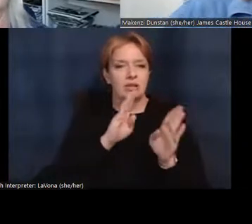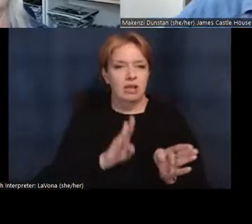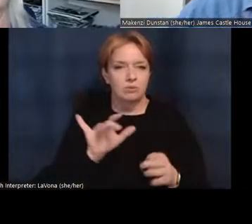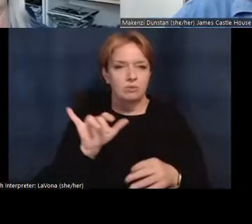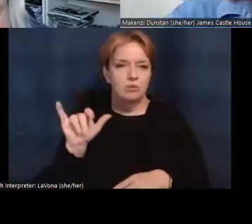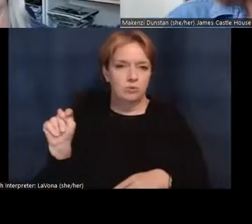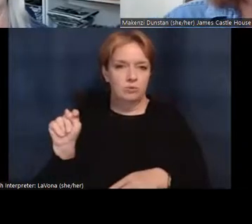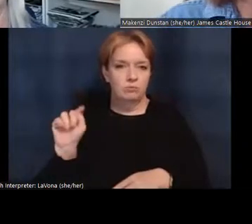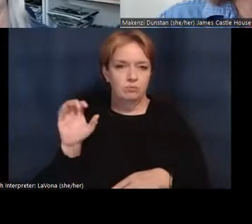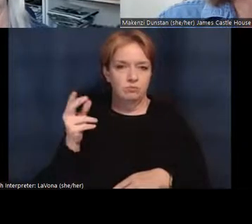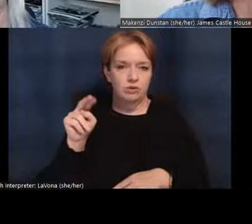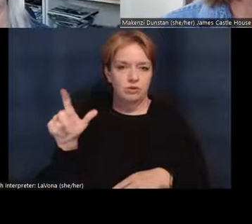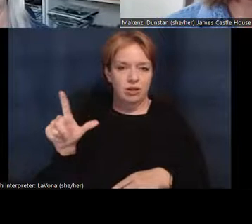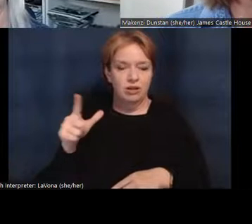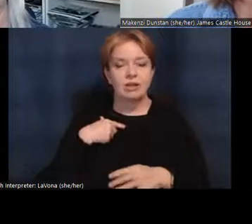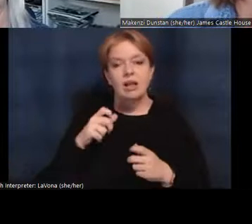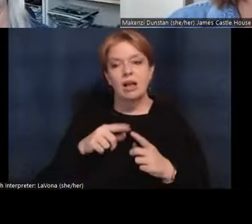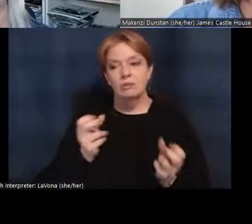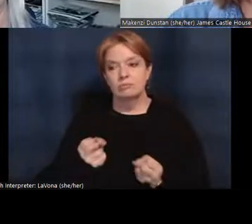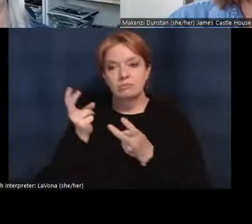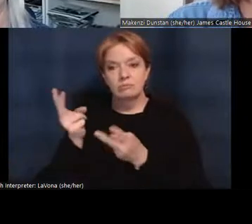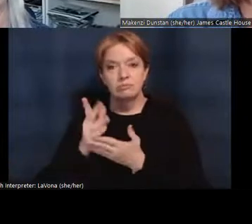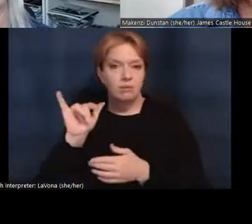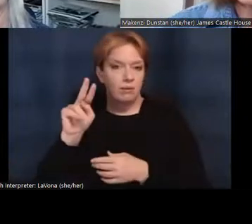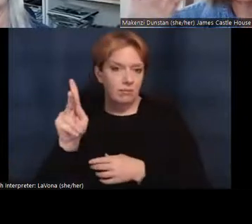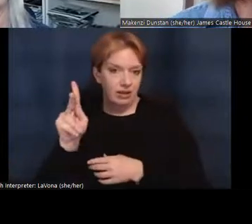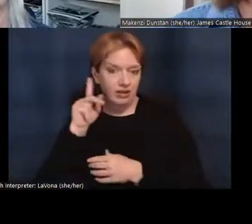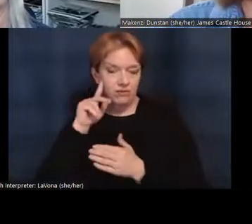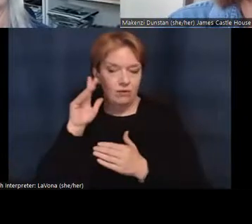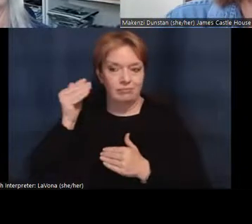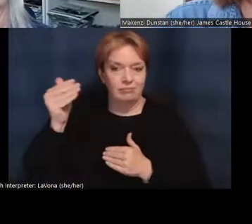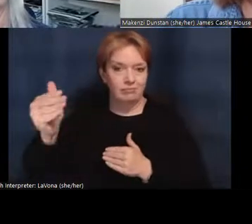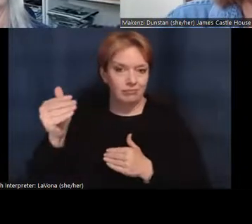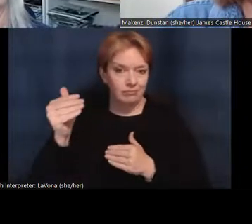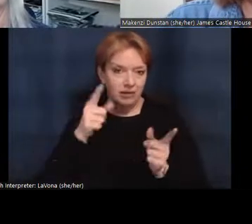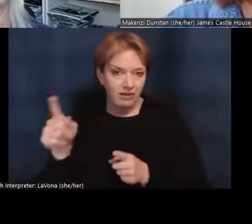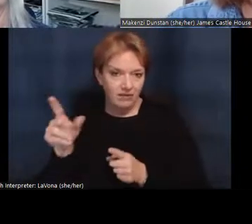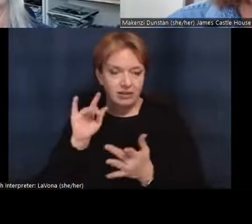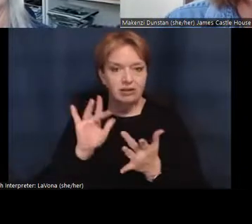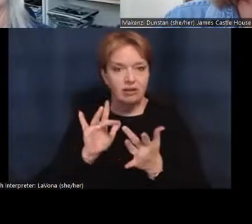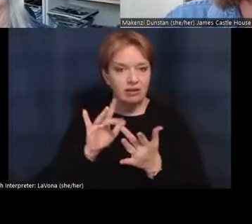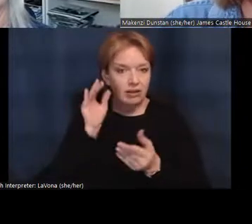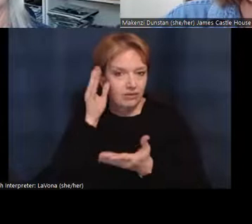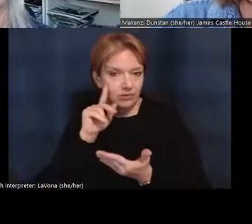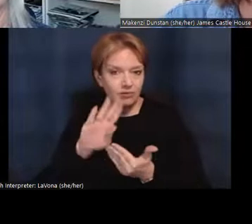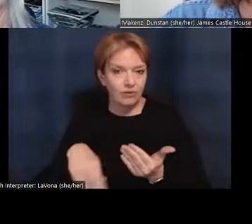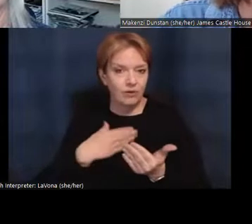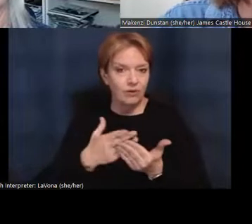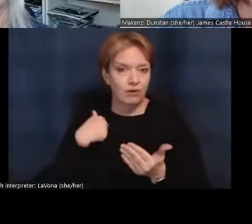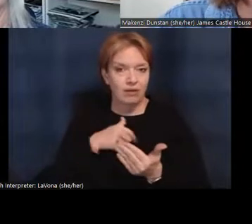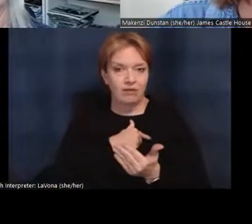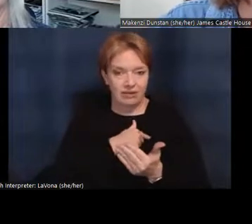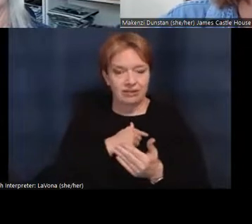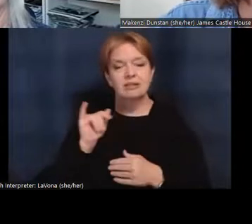the chat for the YouTube channel, upcoming events, and contact information for all of us in case you